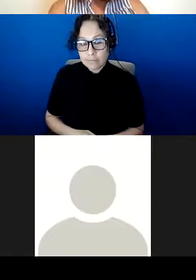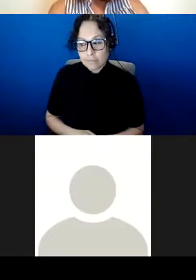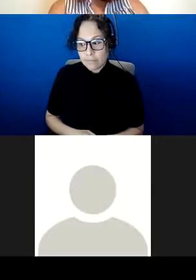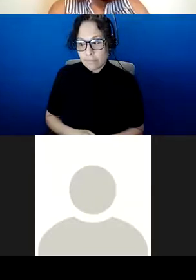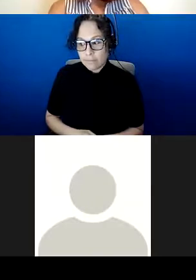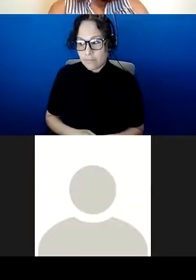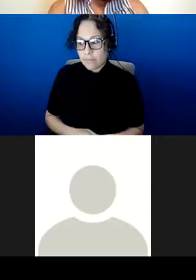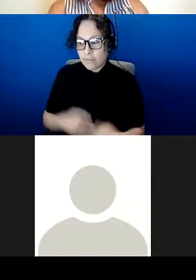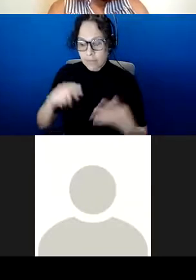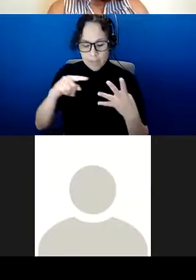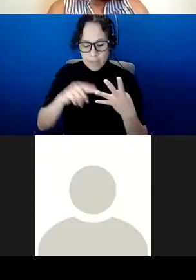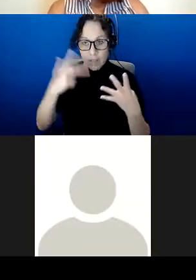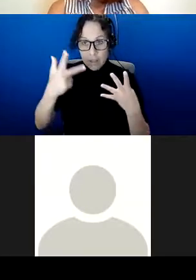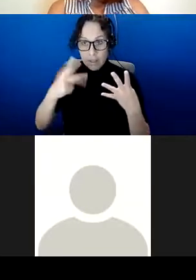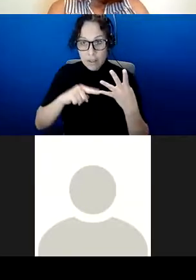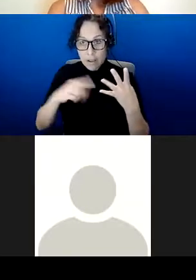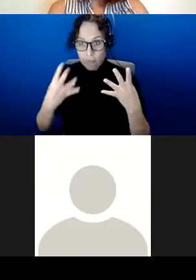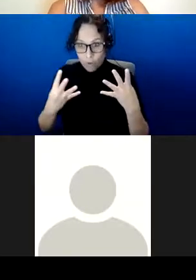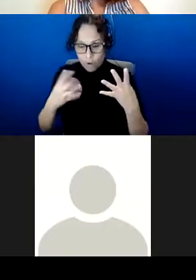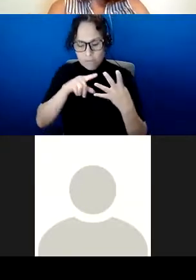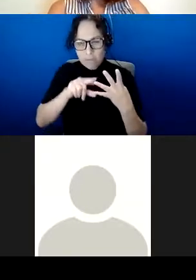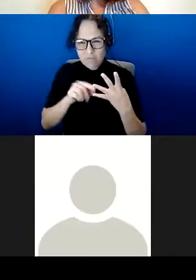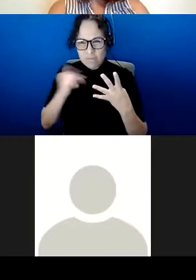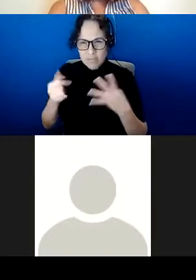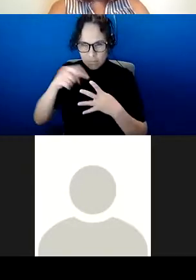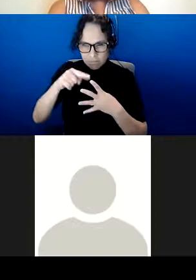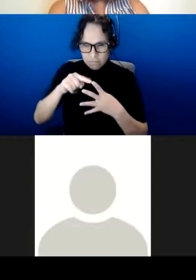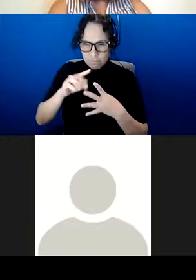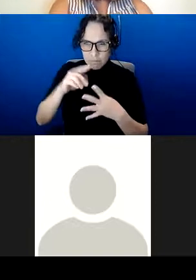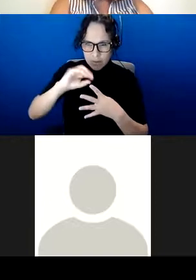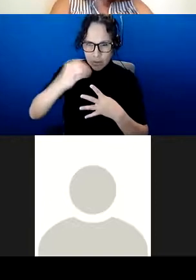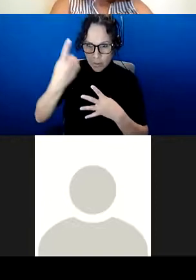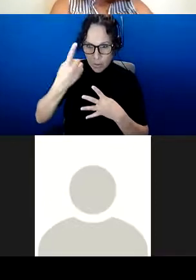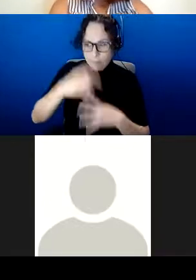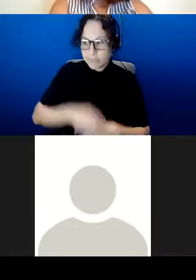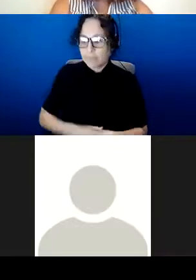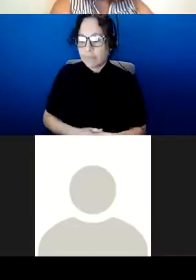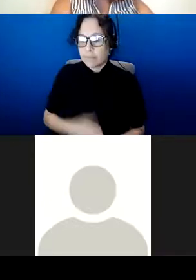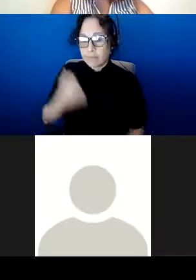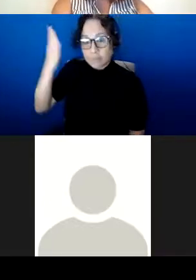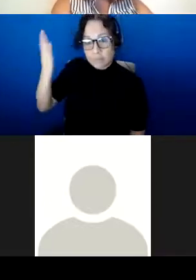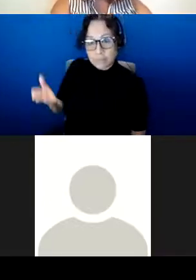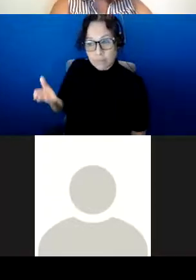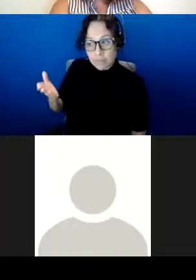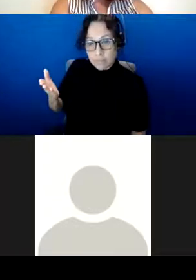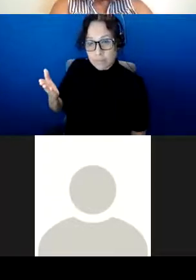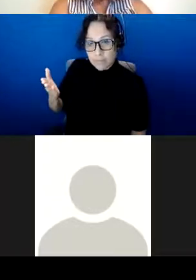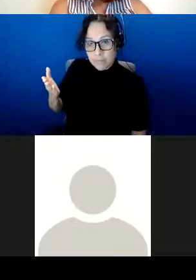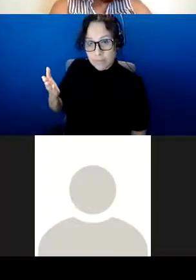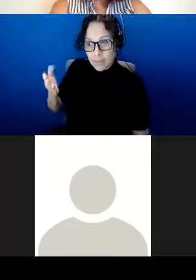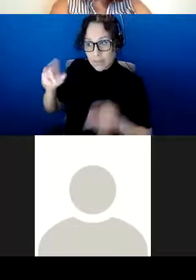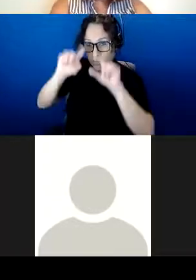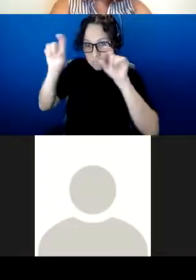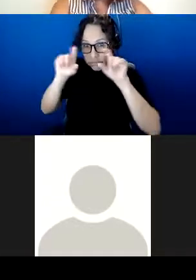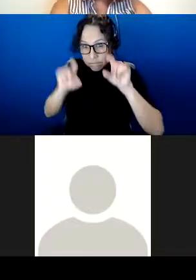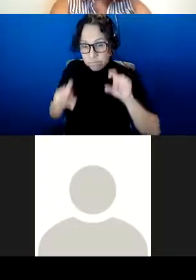3 and 4, let's focus on number 1. Here's a flow chart, and this can help you determine